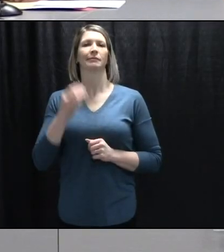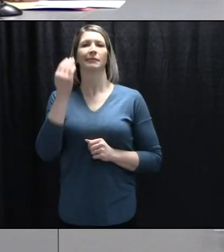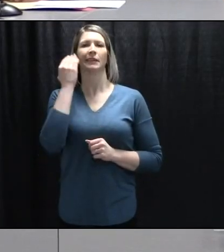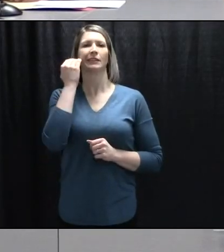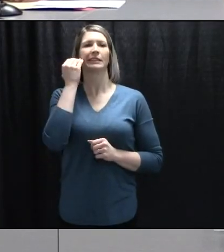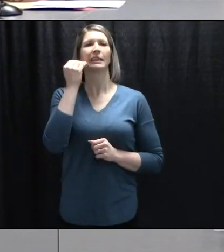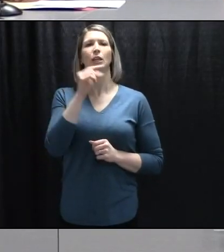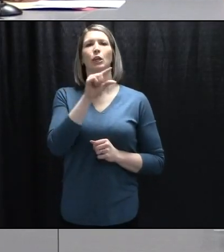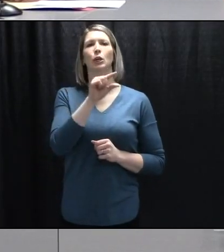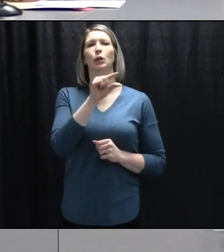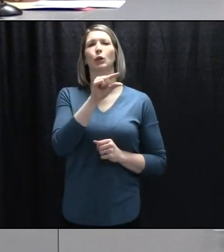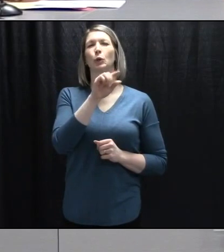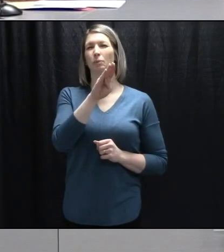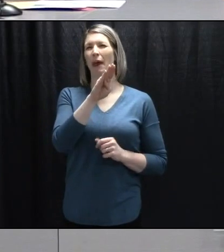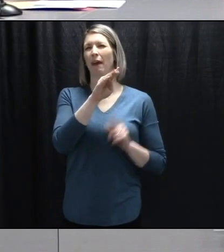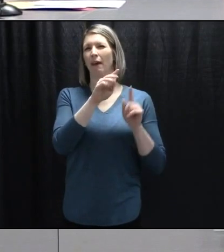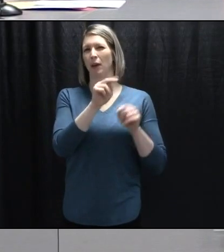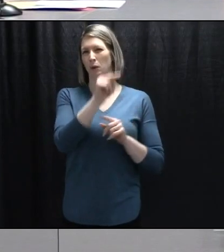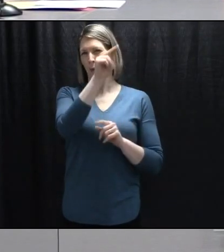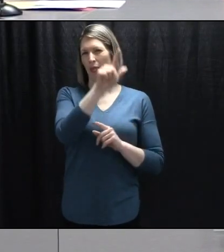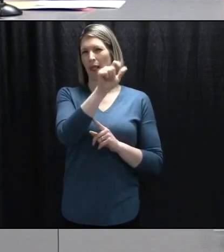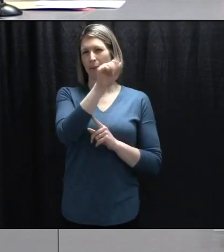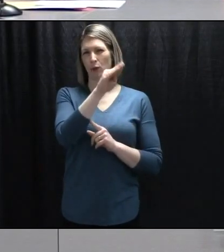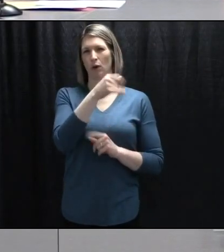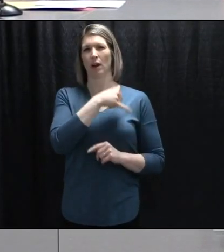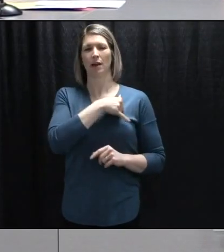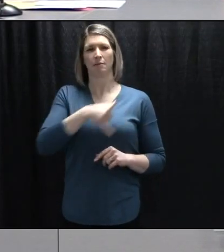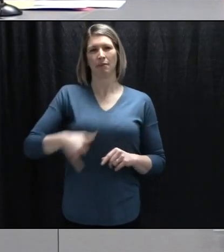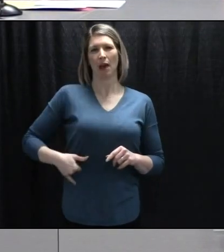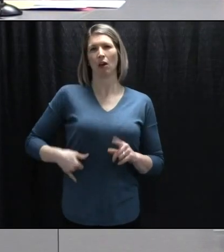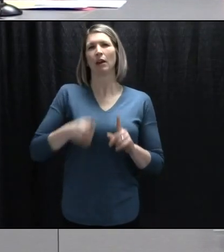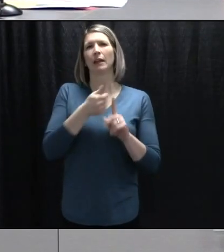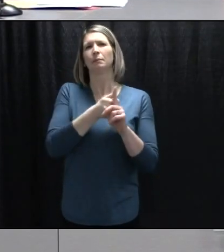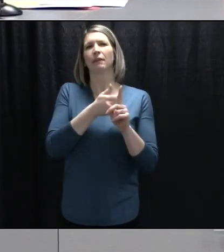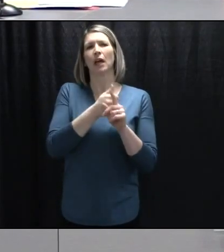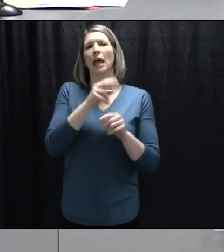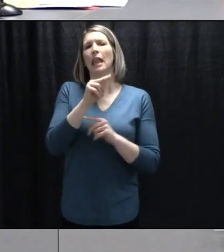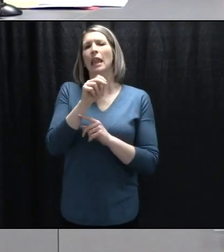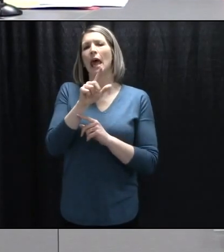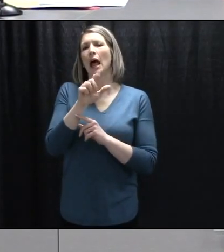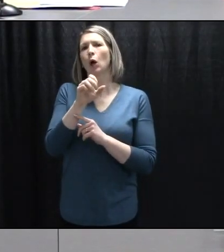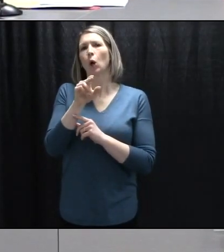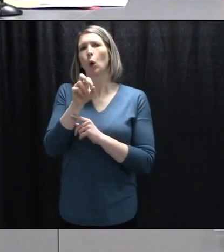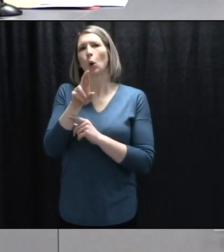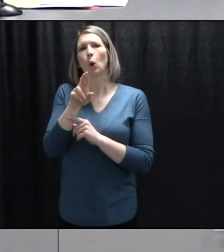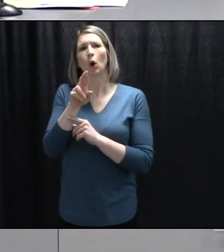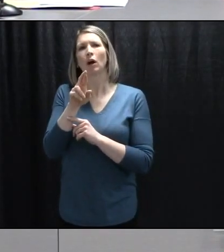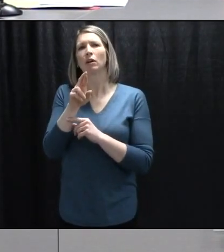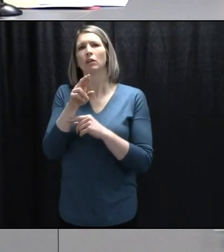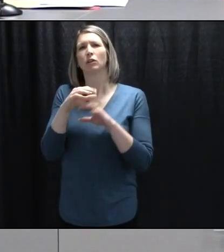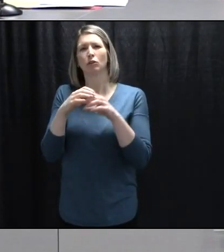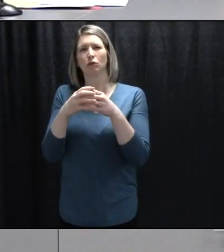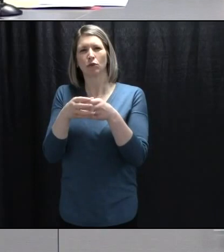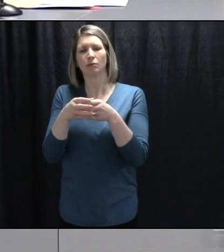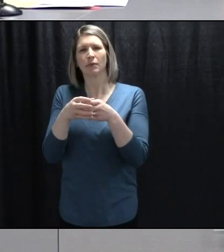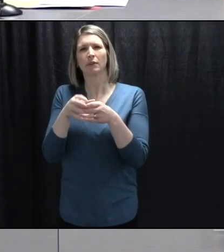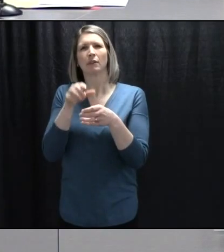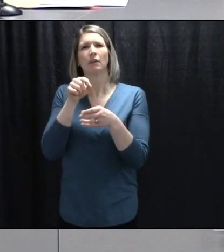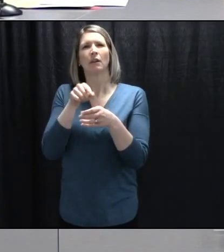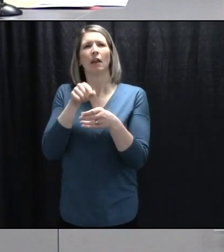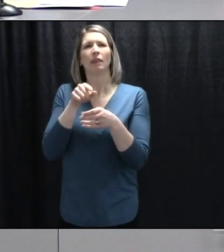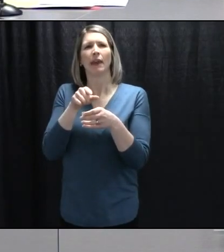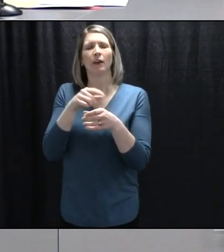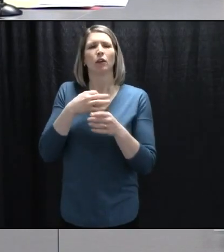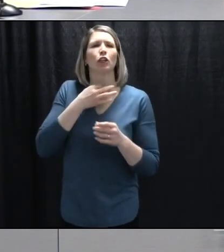incident yesterday, they're now wondering why Nalcor is bringing in workers for jobs such as cleaning and security that could be